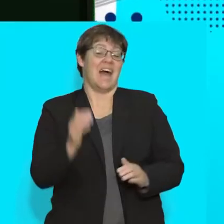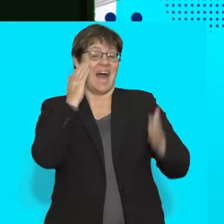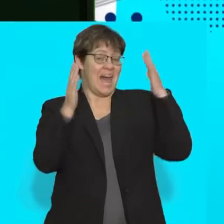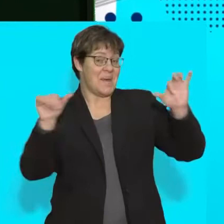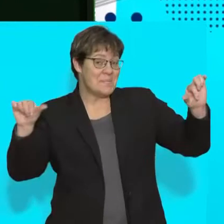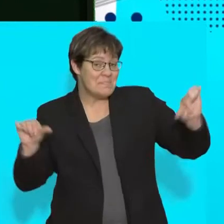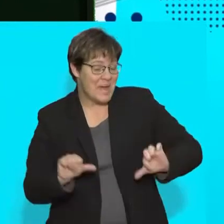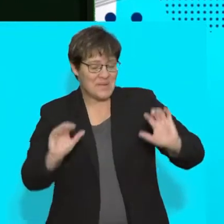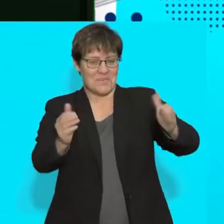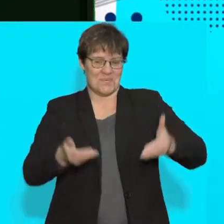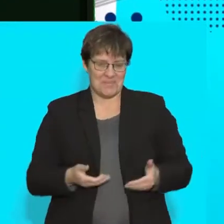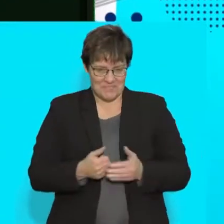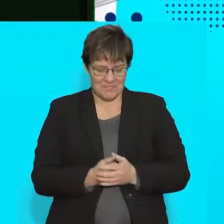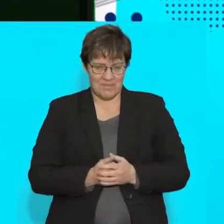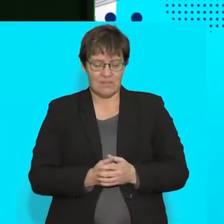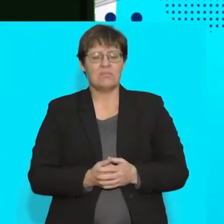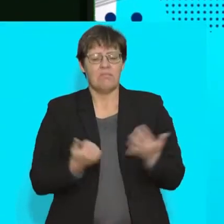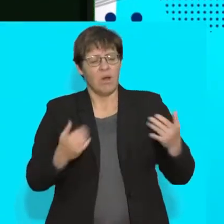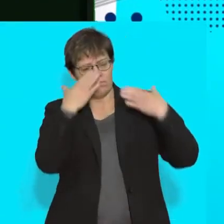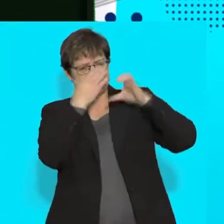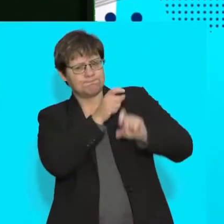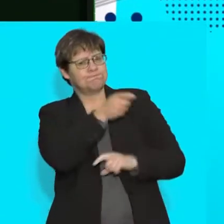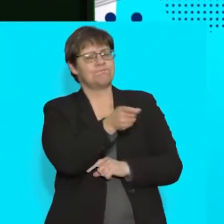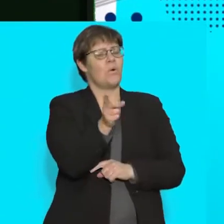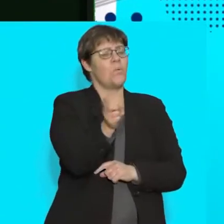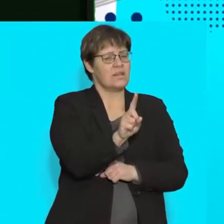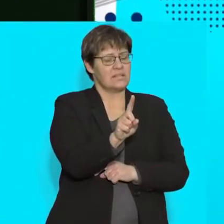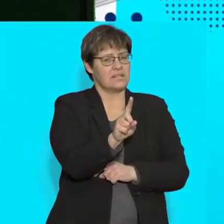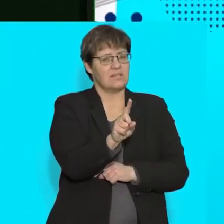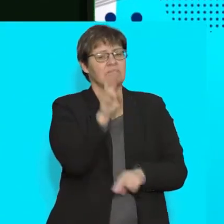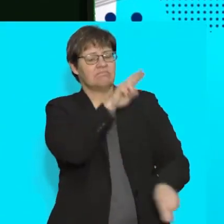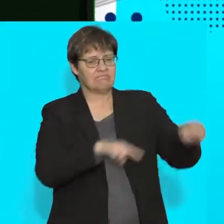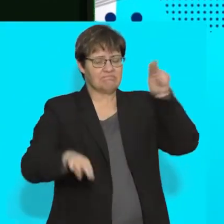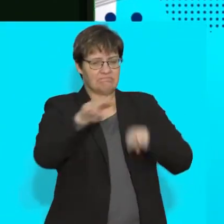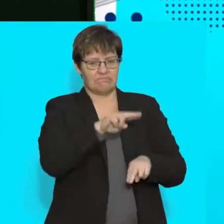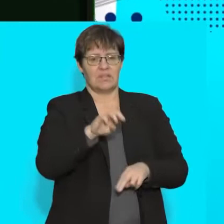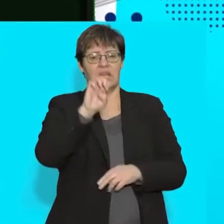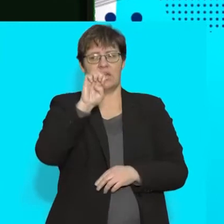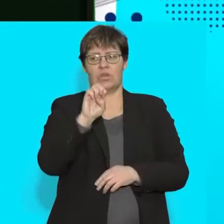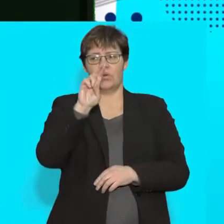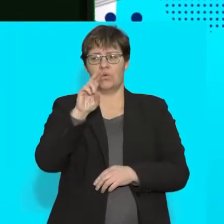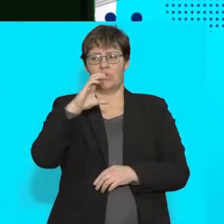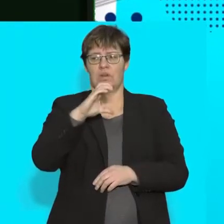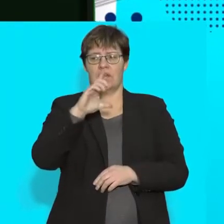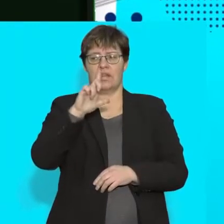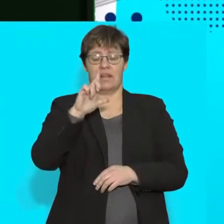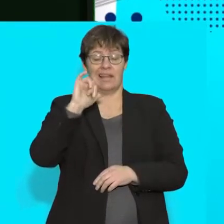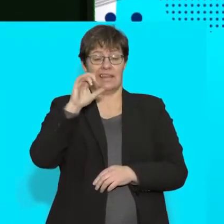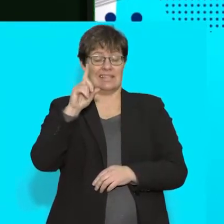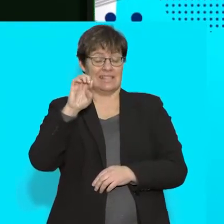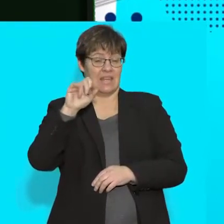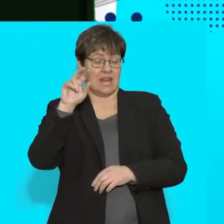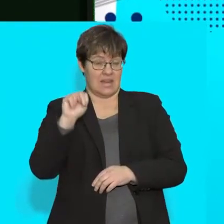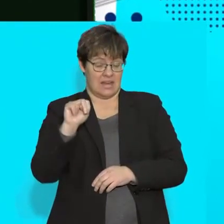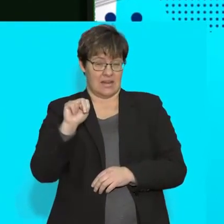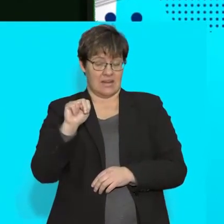Hi guys, welcome back to our lesson. So we are still looking at revising Euclidean geometry, right? So now